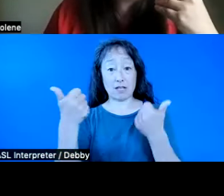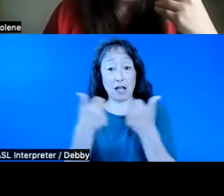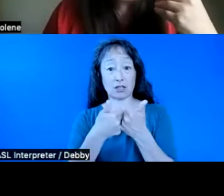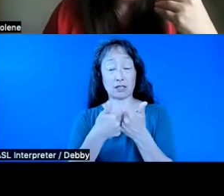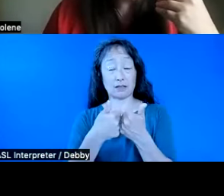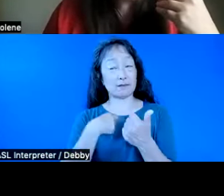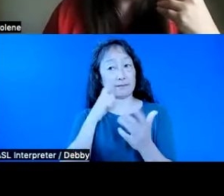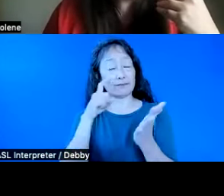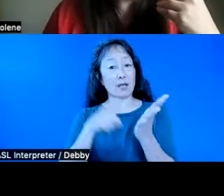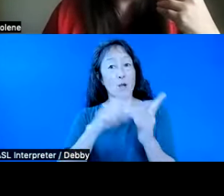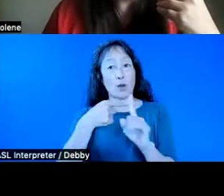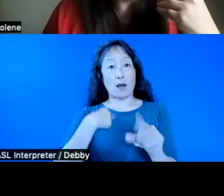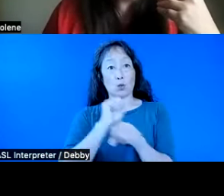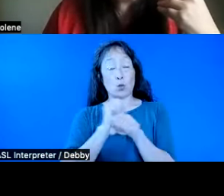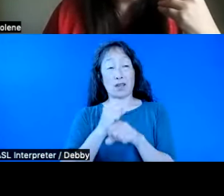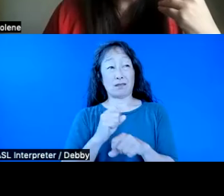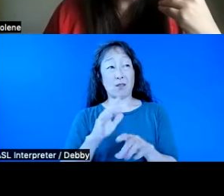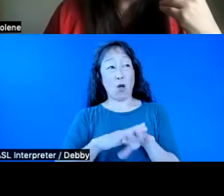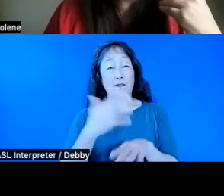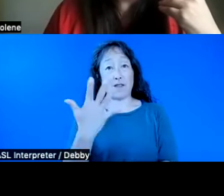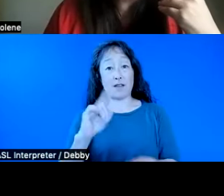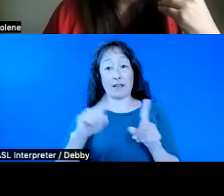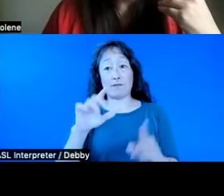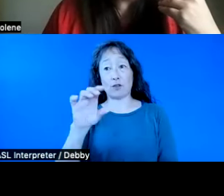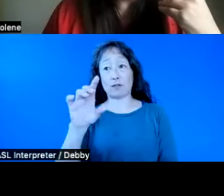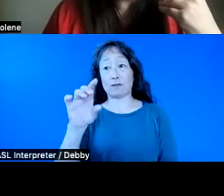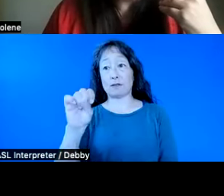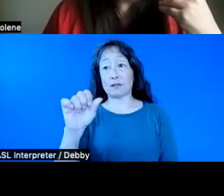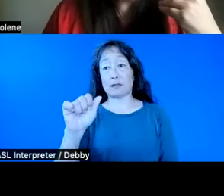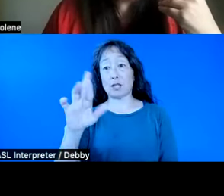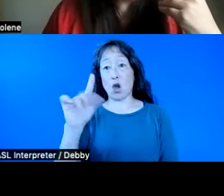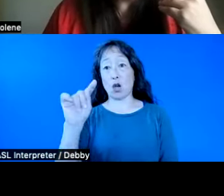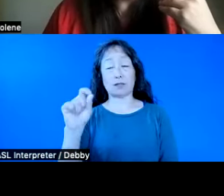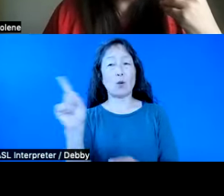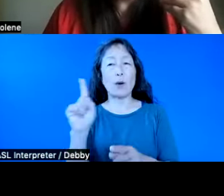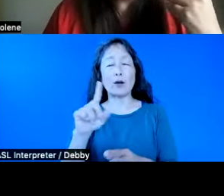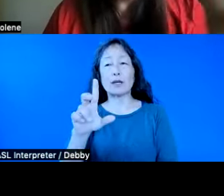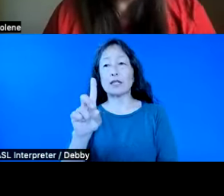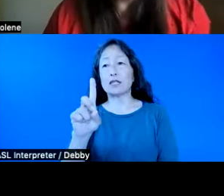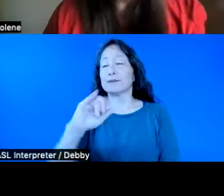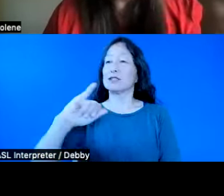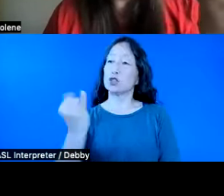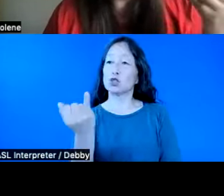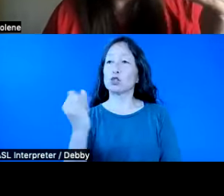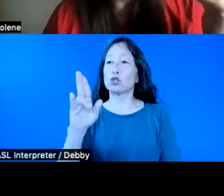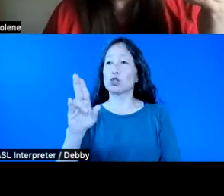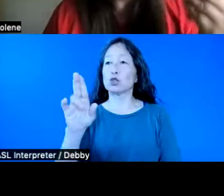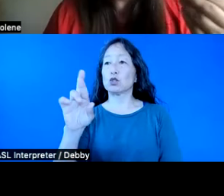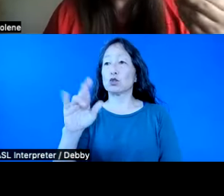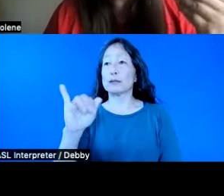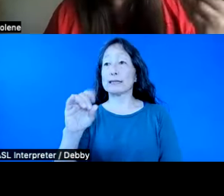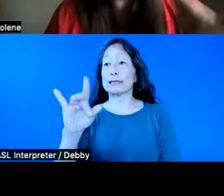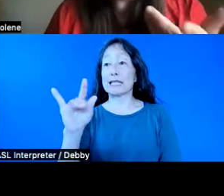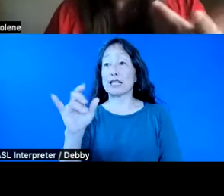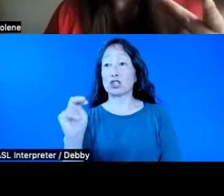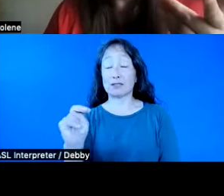SARTs. Where does jurisdiction play into things? And especially, you know, when some of the communities I was working with were PL